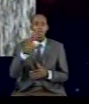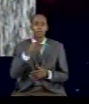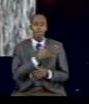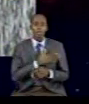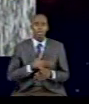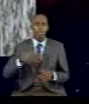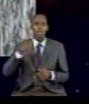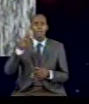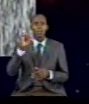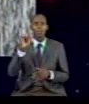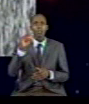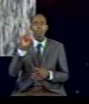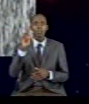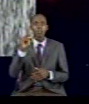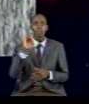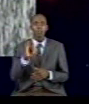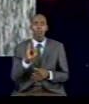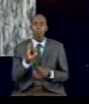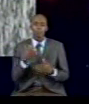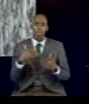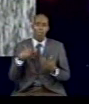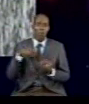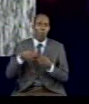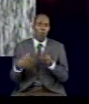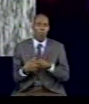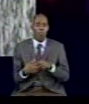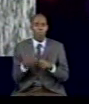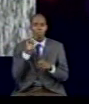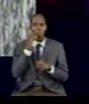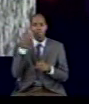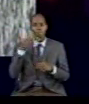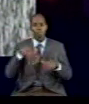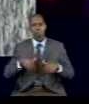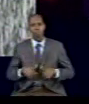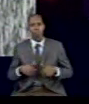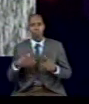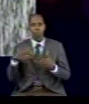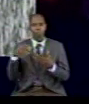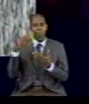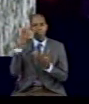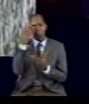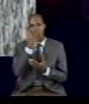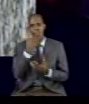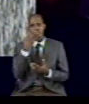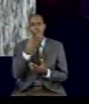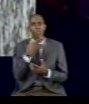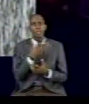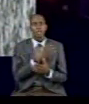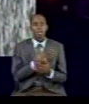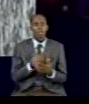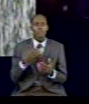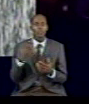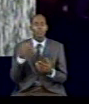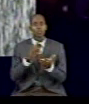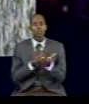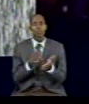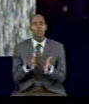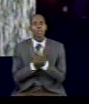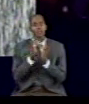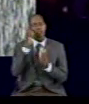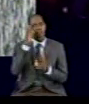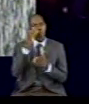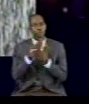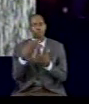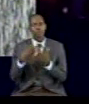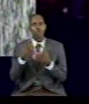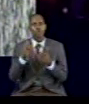I was tired, I was confused, because the doctor also said that the money for the treatment would cost 135,000 naira. So I didn't know